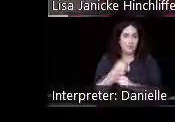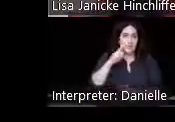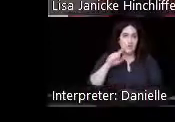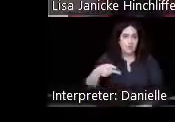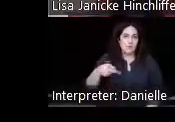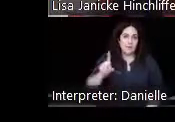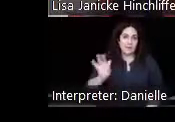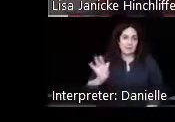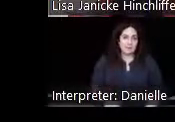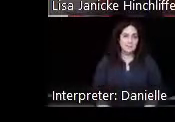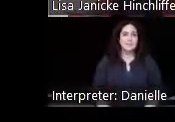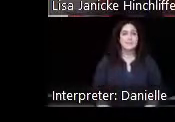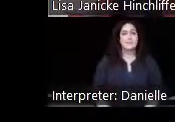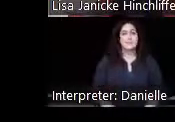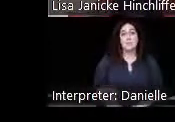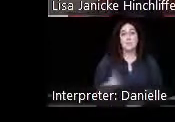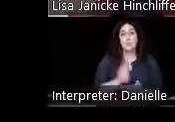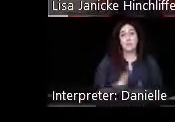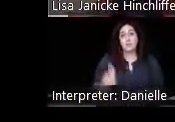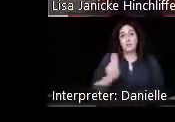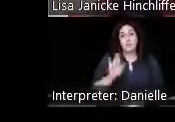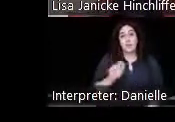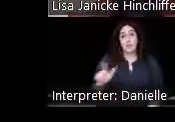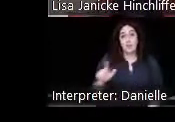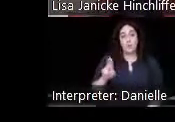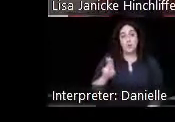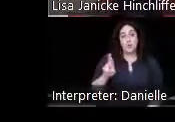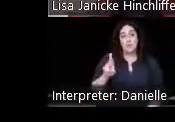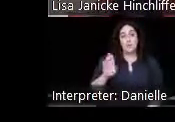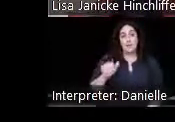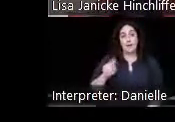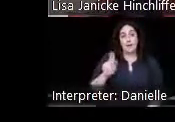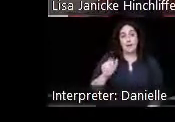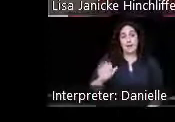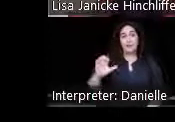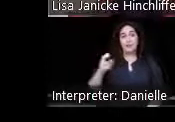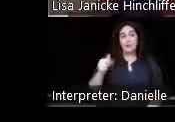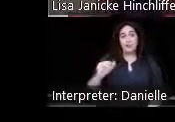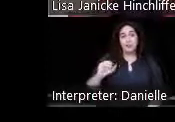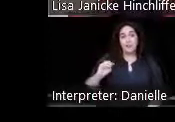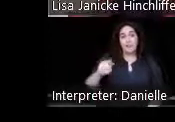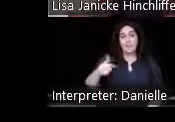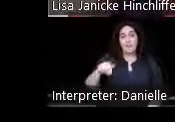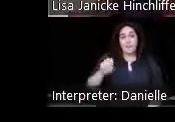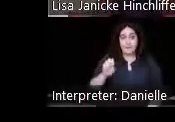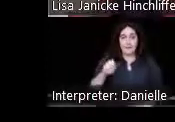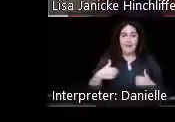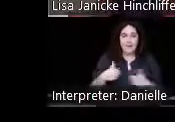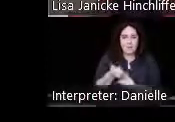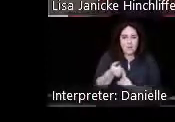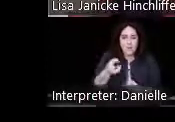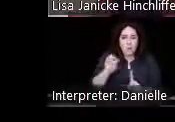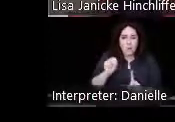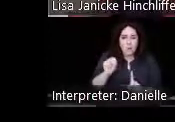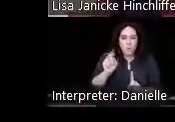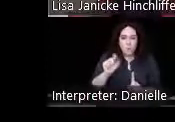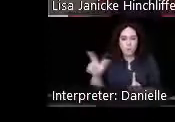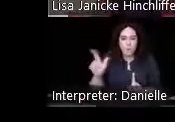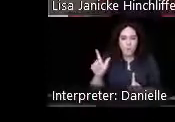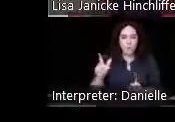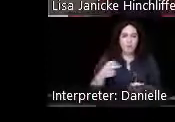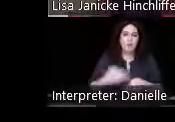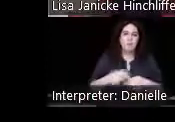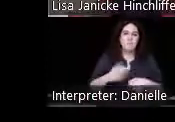at Urbana-Champaign had its own tool, which is called the Functional Accessibility Evaluator, that has been